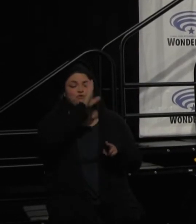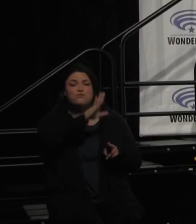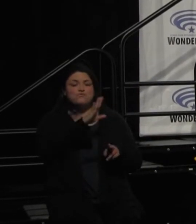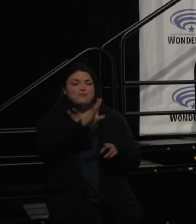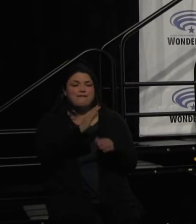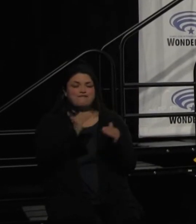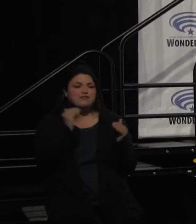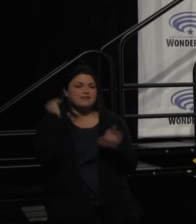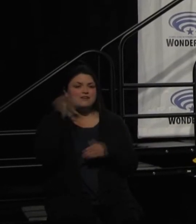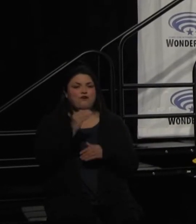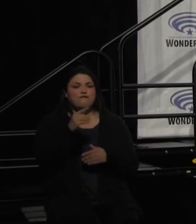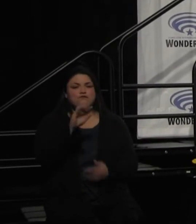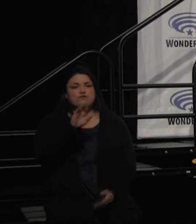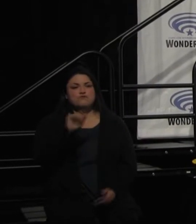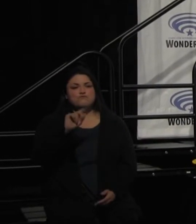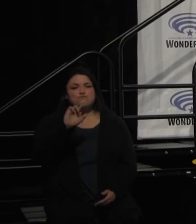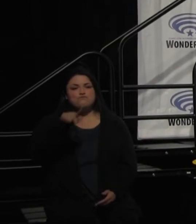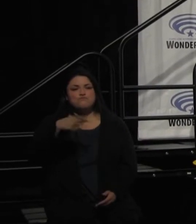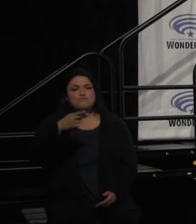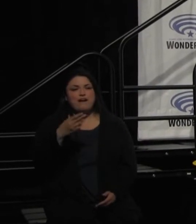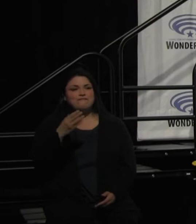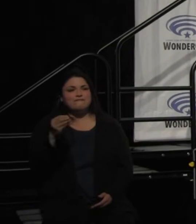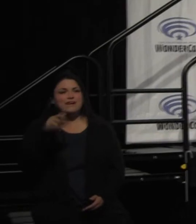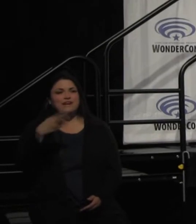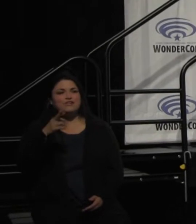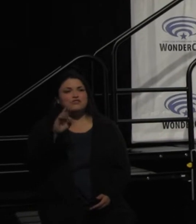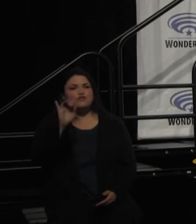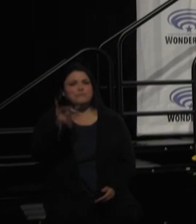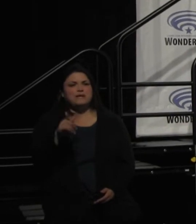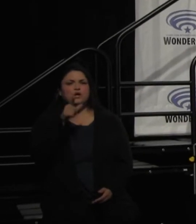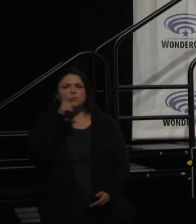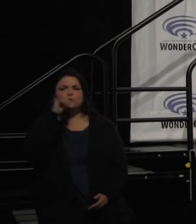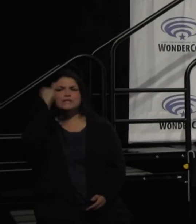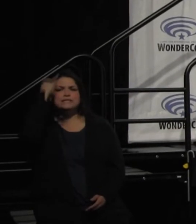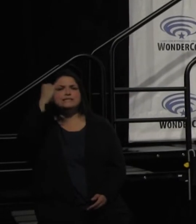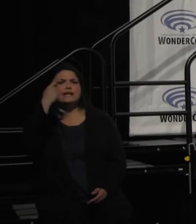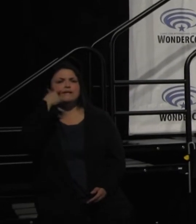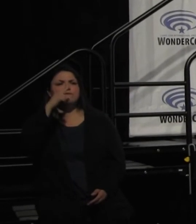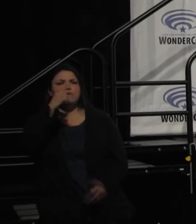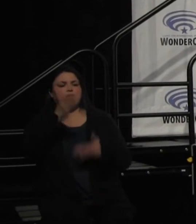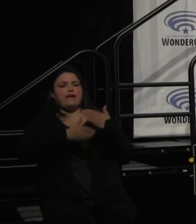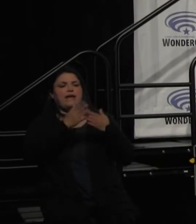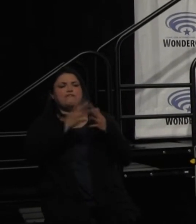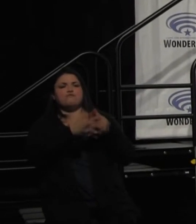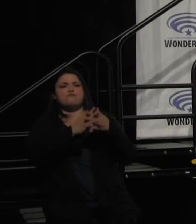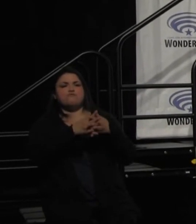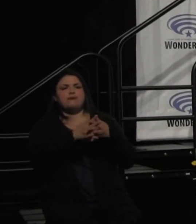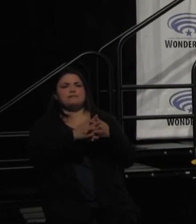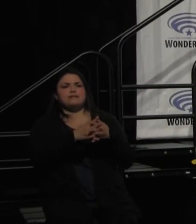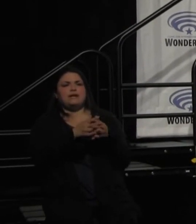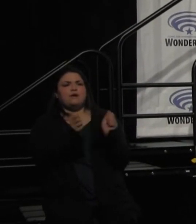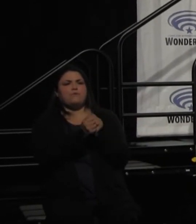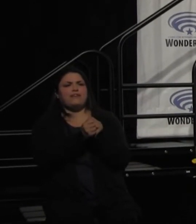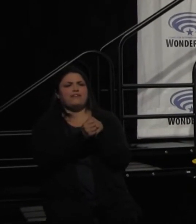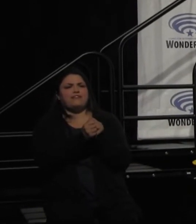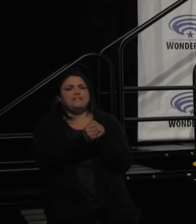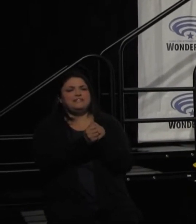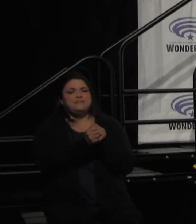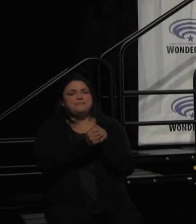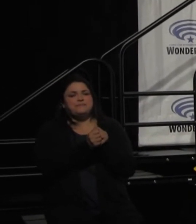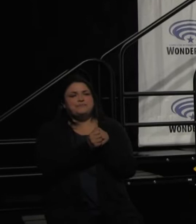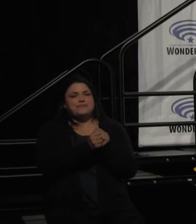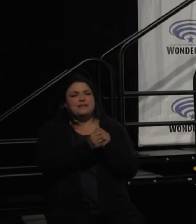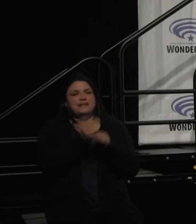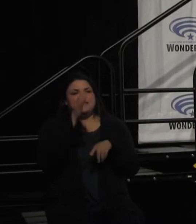But my question is, whose idea was it for the ending of the wrestling match with the Invisible Man? The